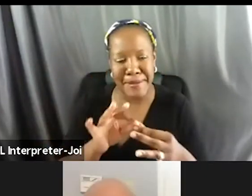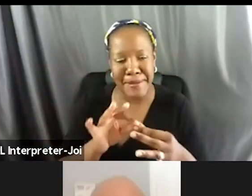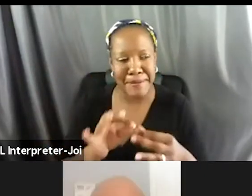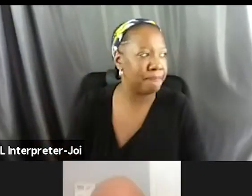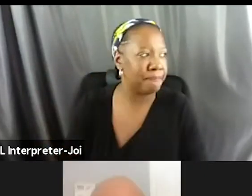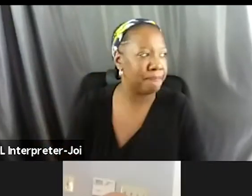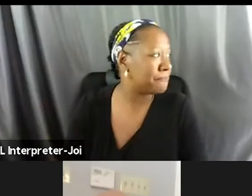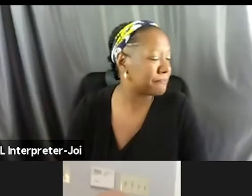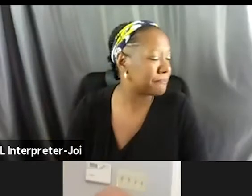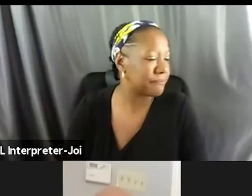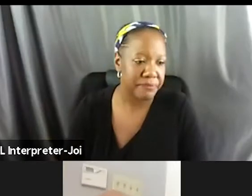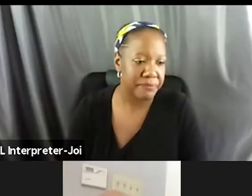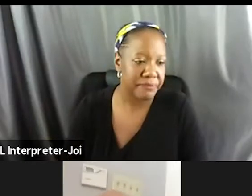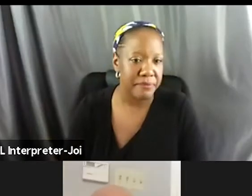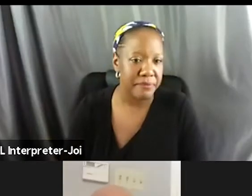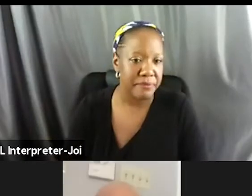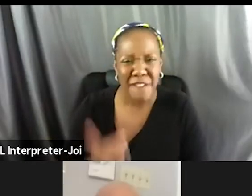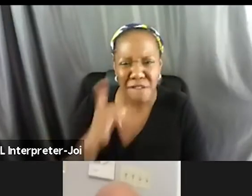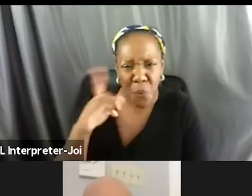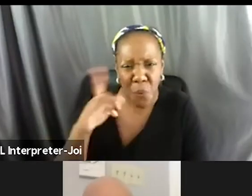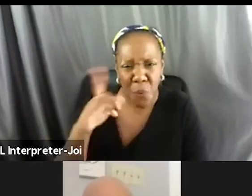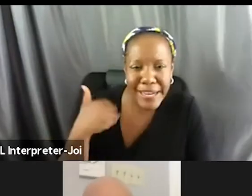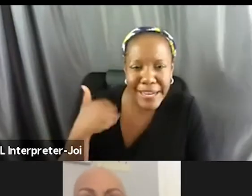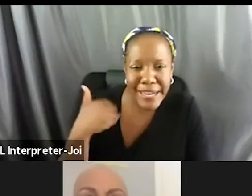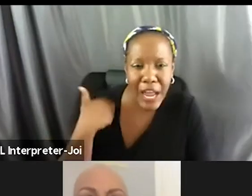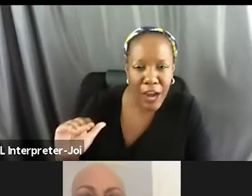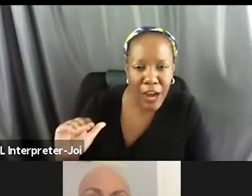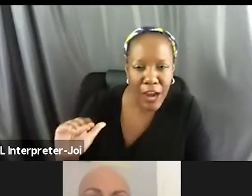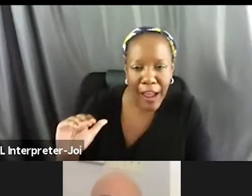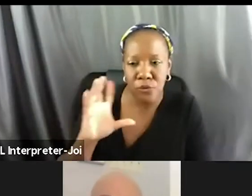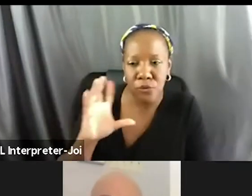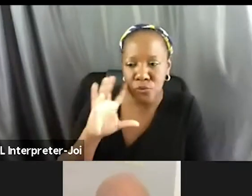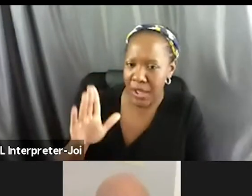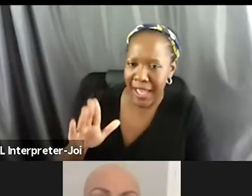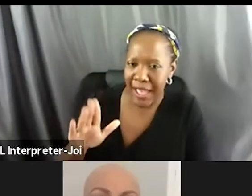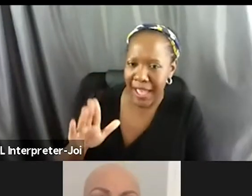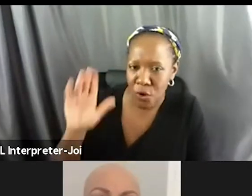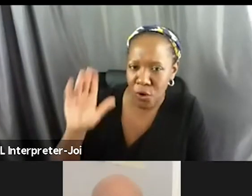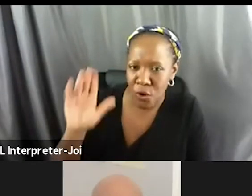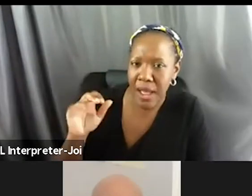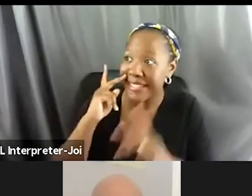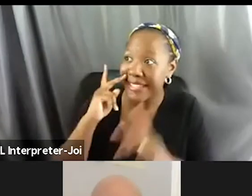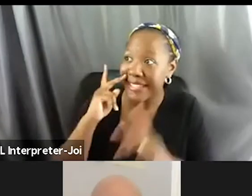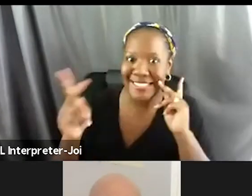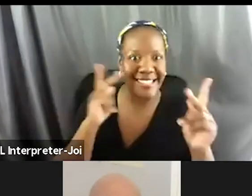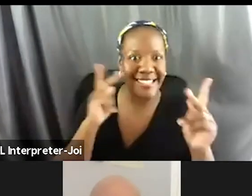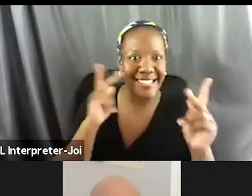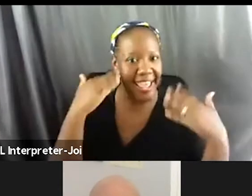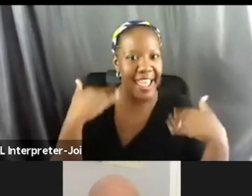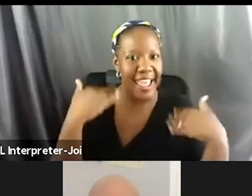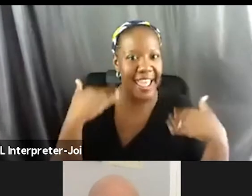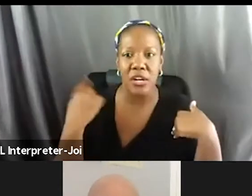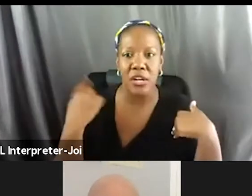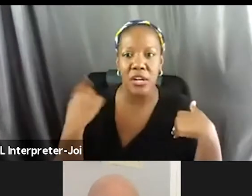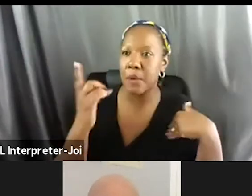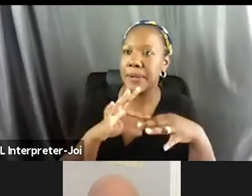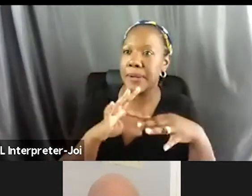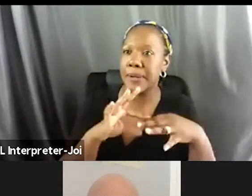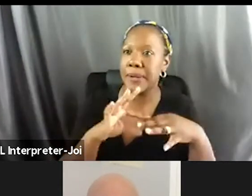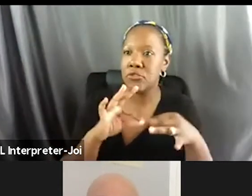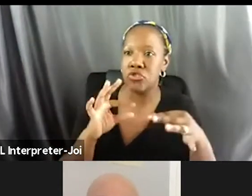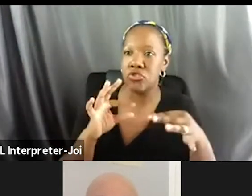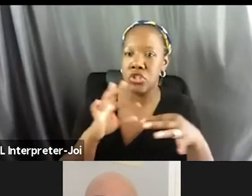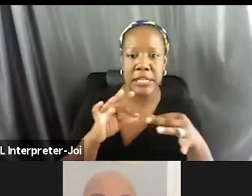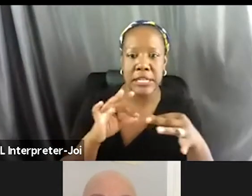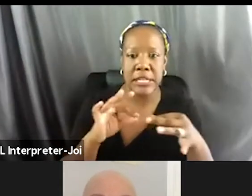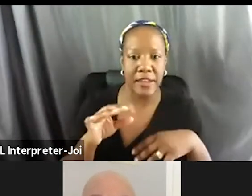for a young child, to have grown up seeing hair. And somebody mentioned that, somebody had, hair was a